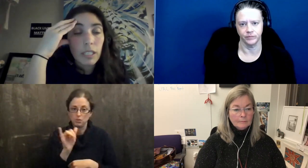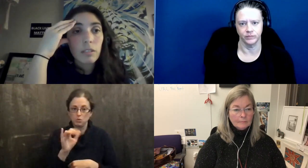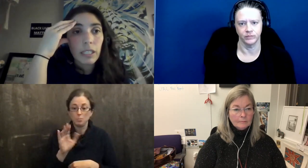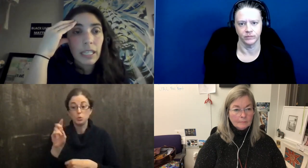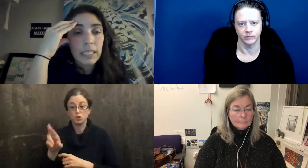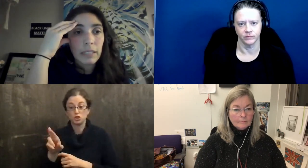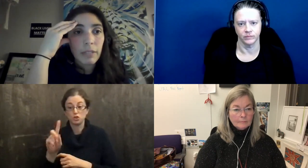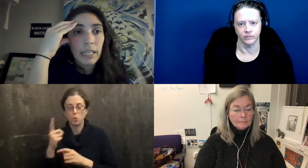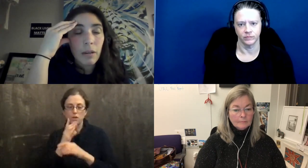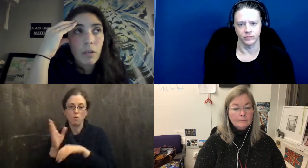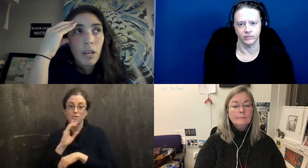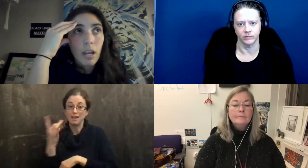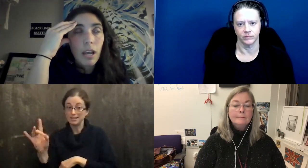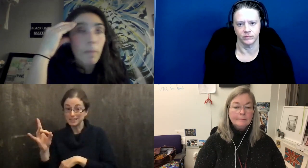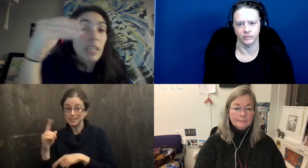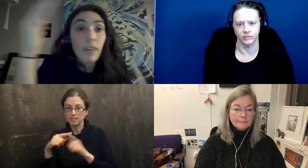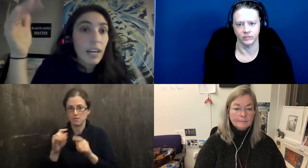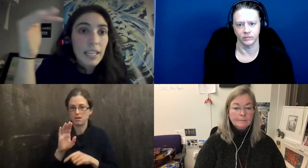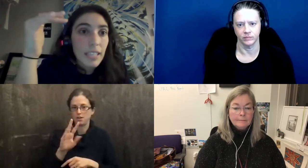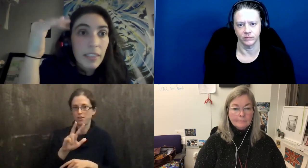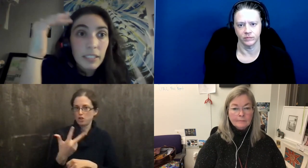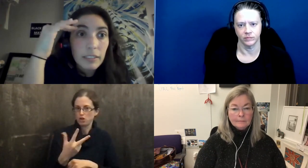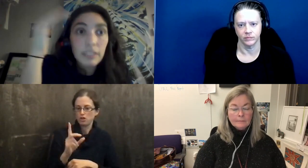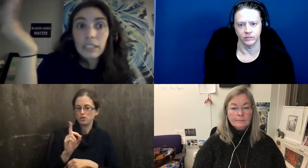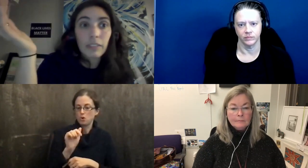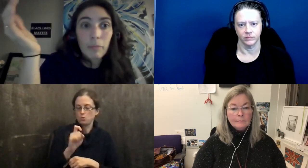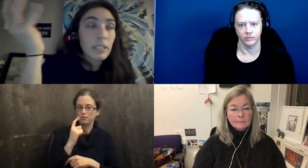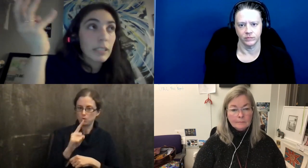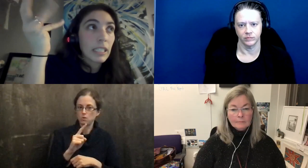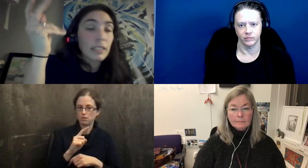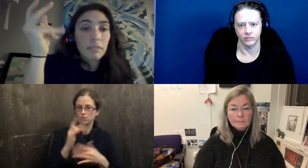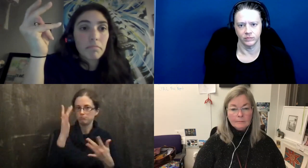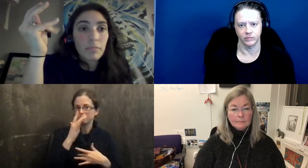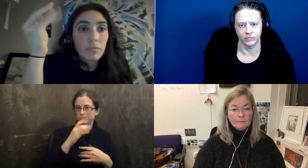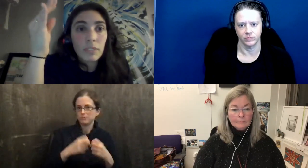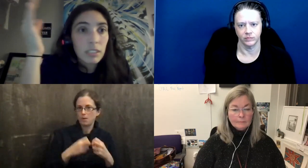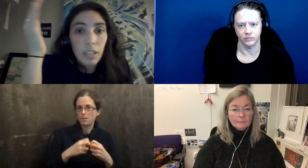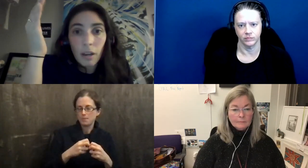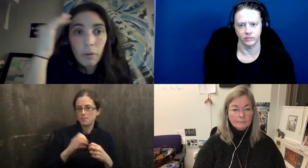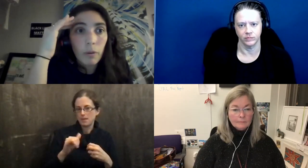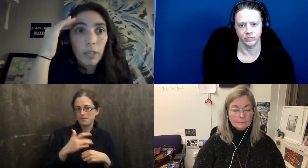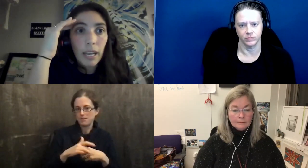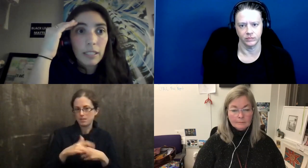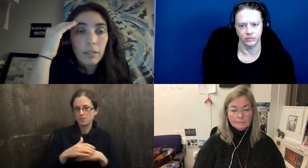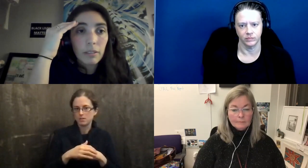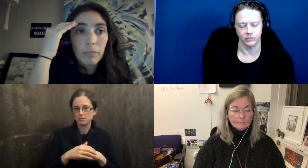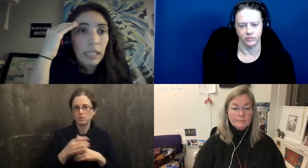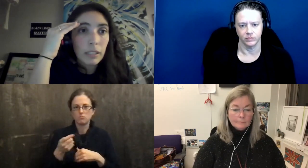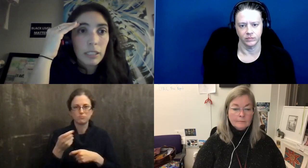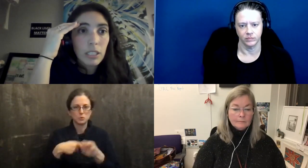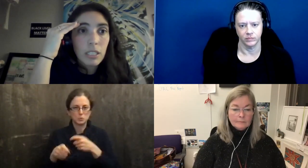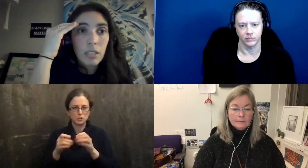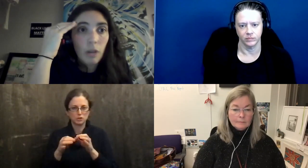for kids over 18 right now. As far as other developmental needs, no, or other